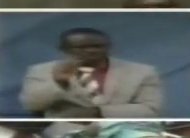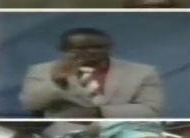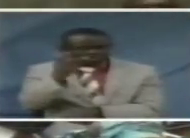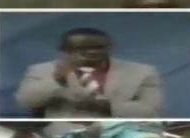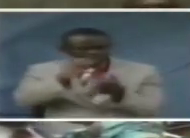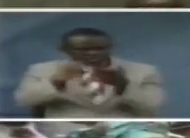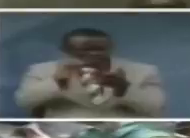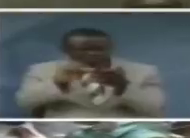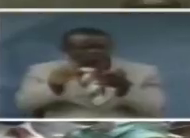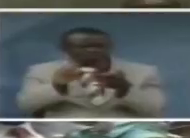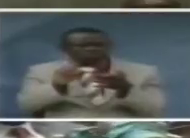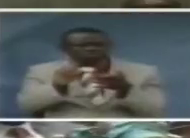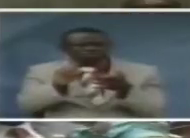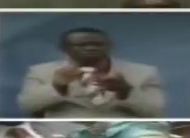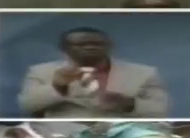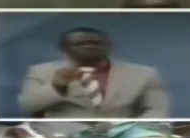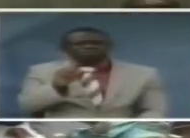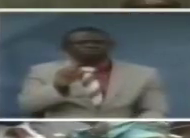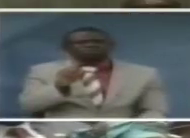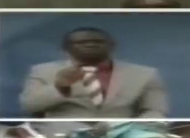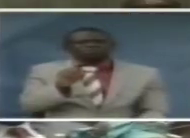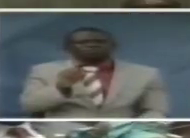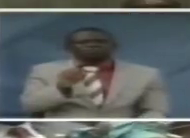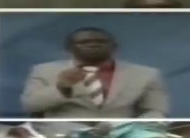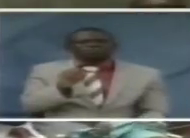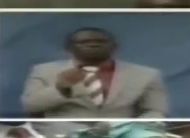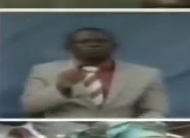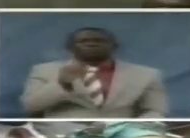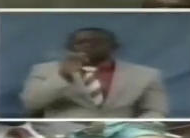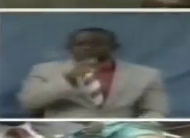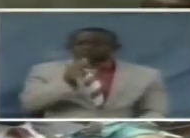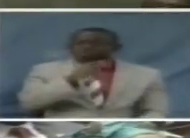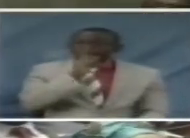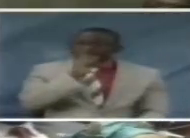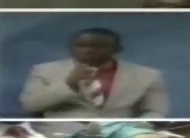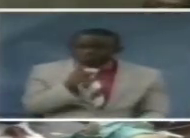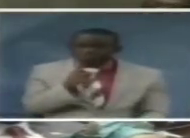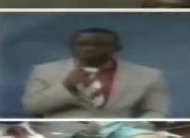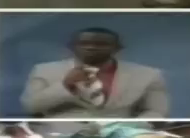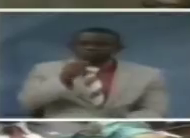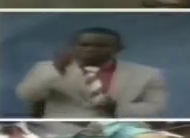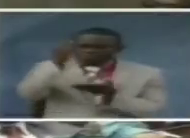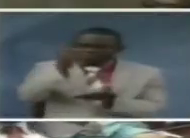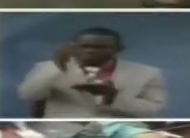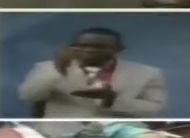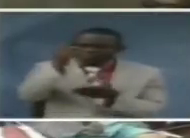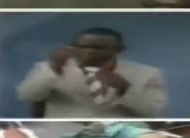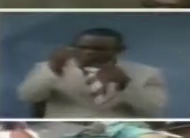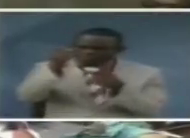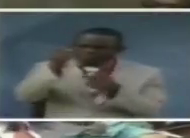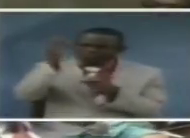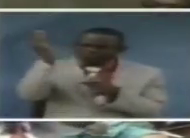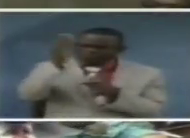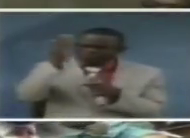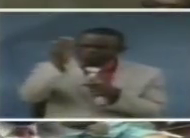supply moved by the Honourable Minister of Finance be deferred to Tuesday, 3rd October 2017.